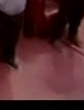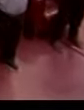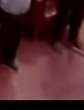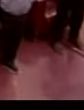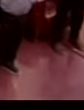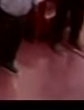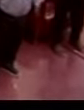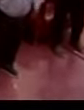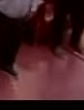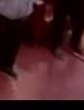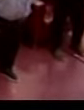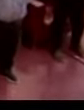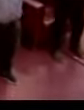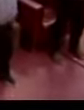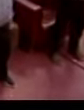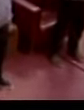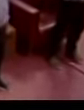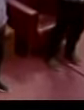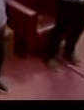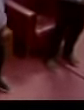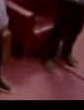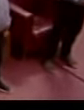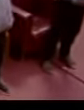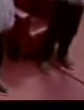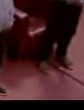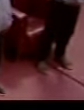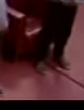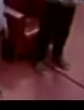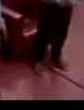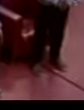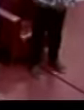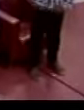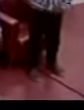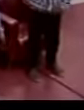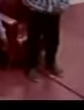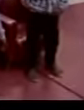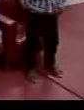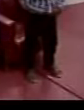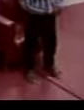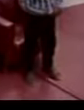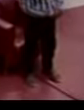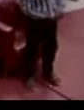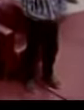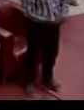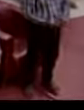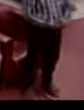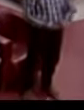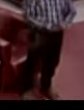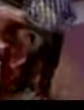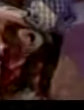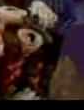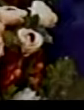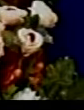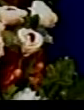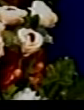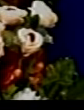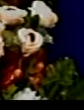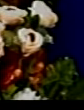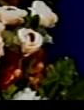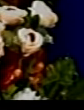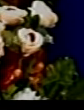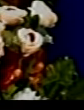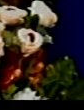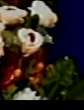let's make personal commitment to the Lord and tell the Lord by his grace